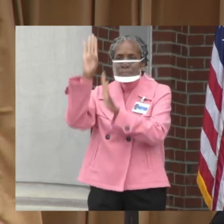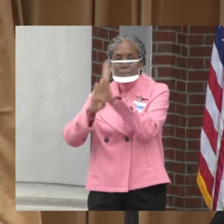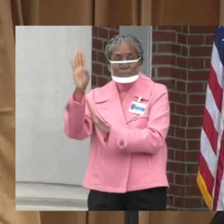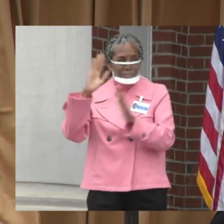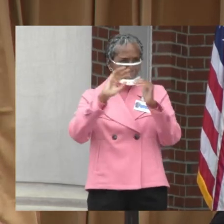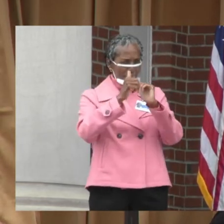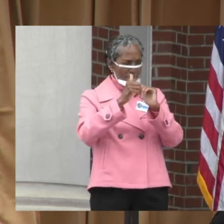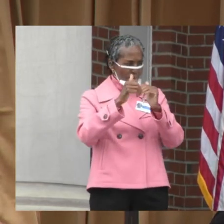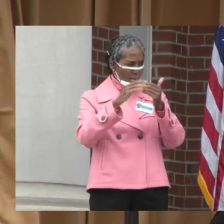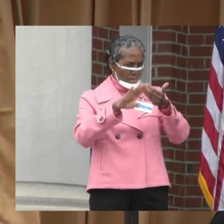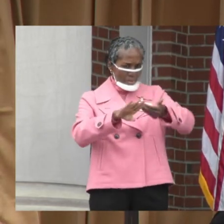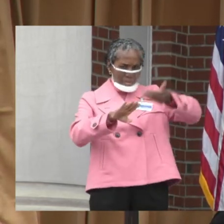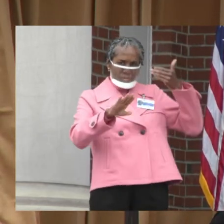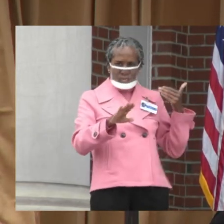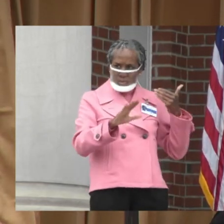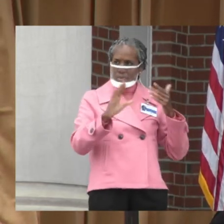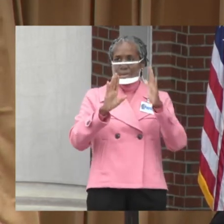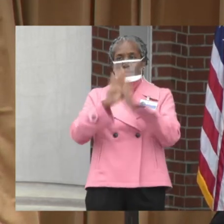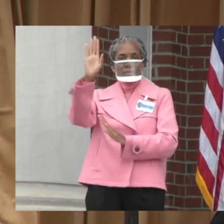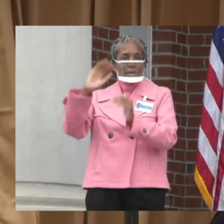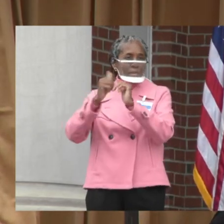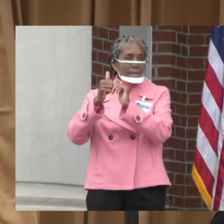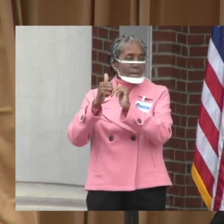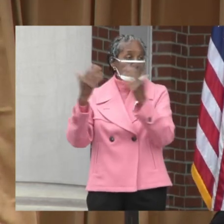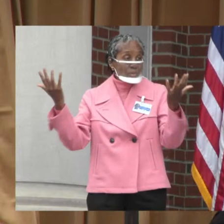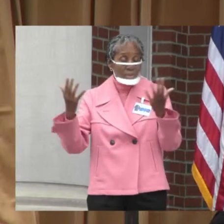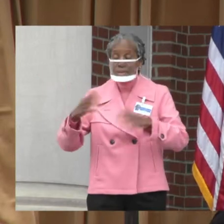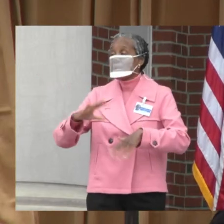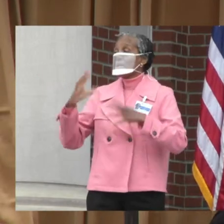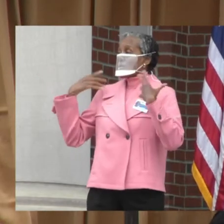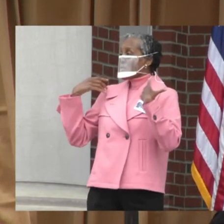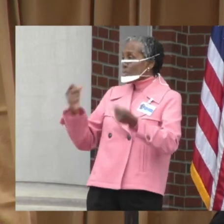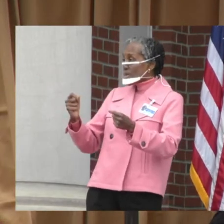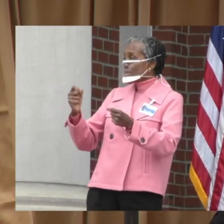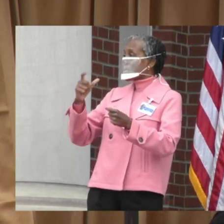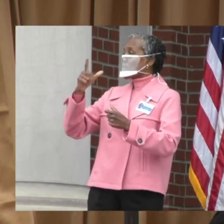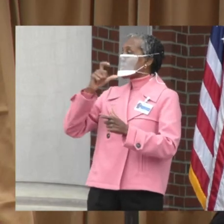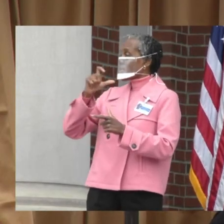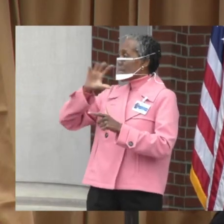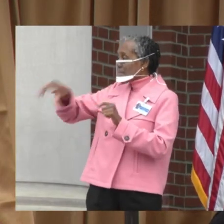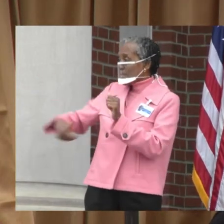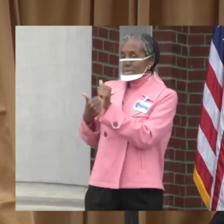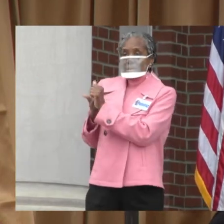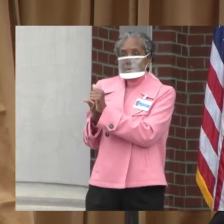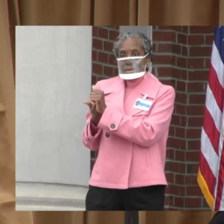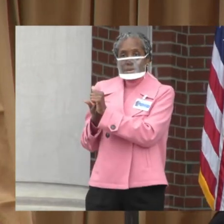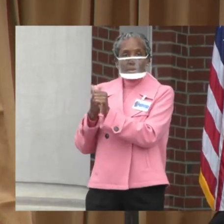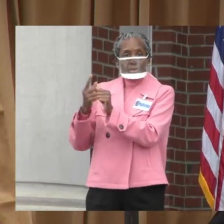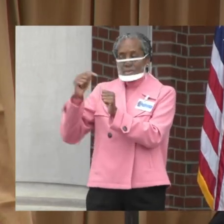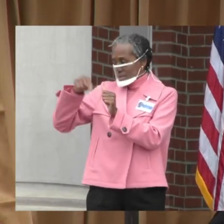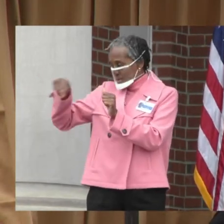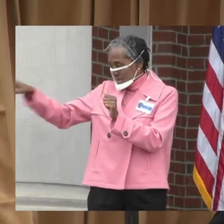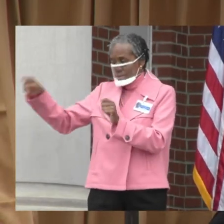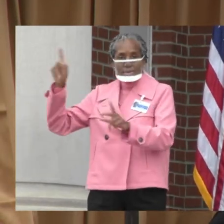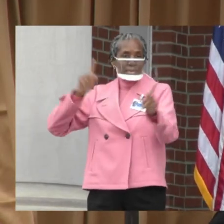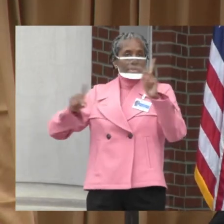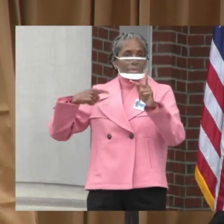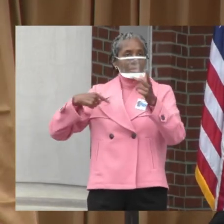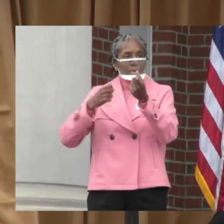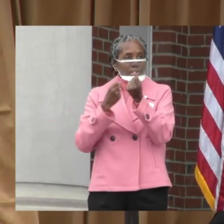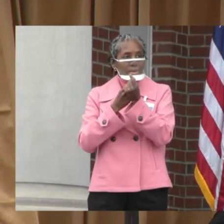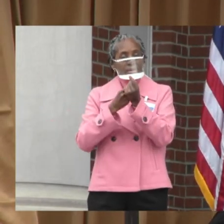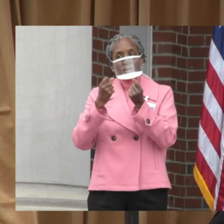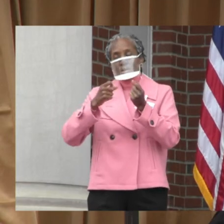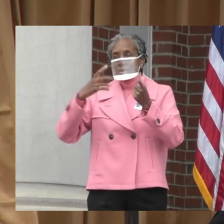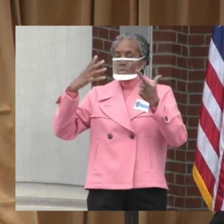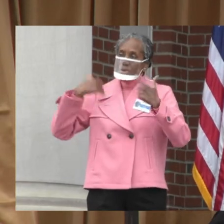those secrets and comforts came to be. The strength of our backs have built the wonders of society. The sweat on